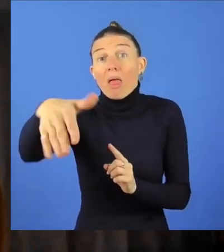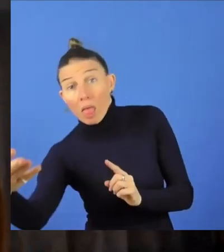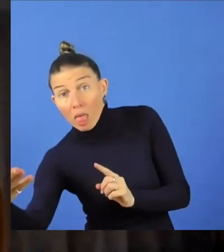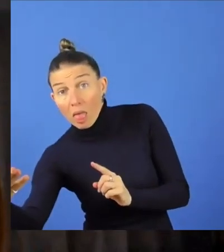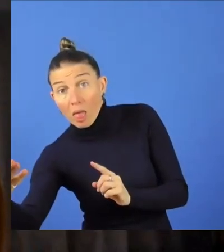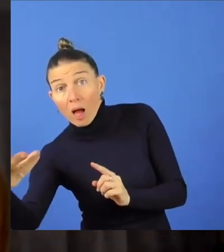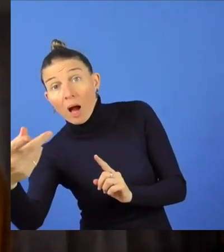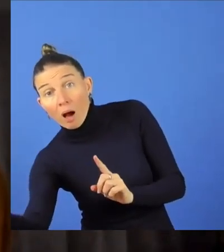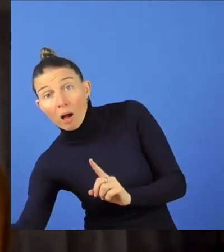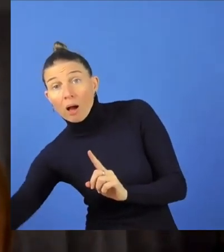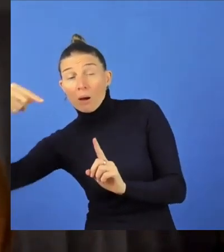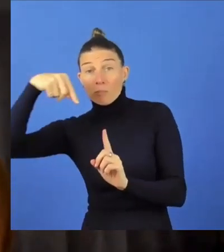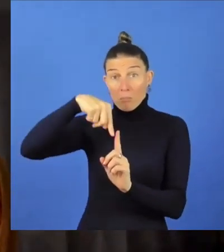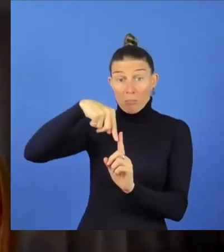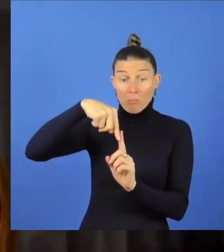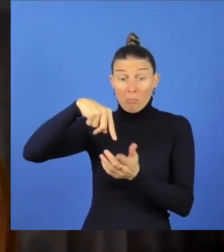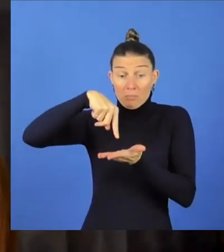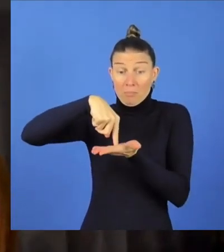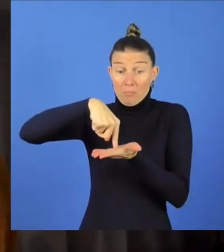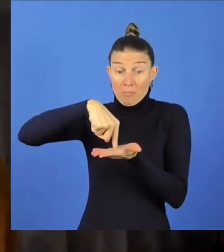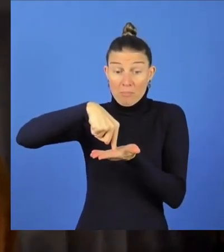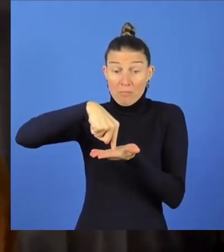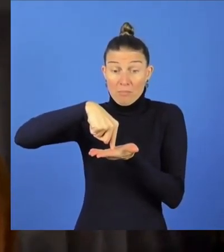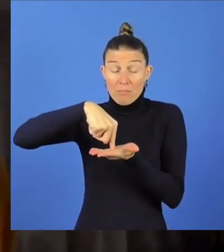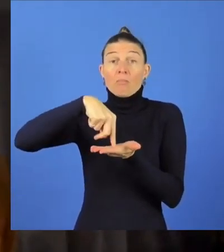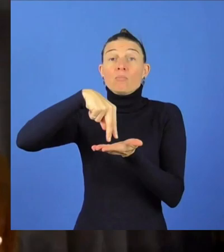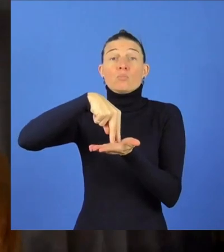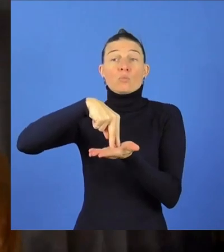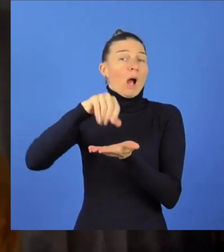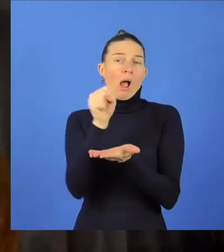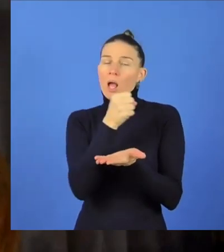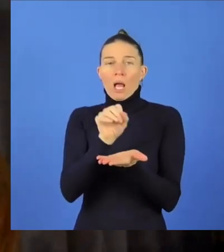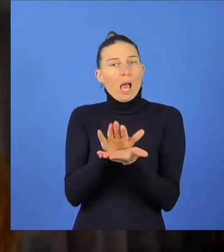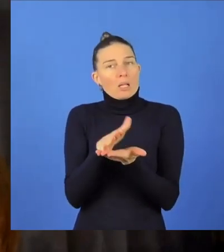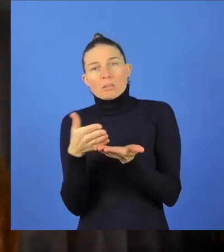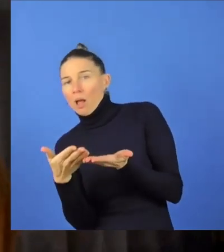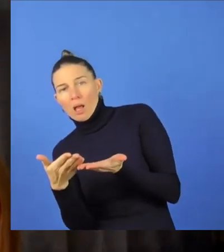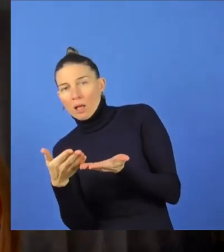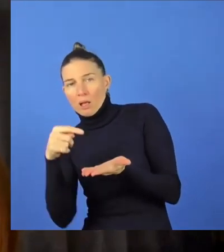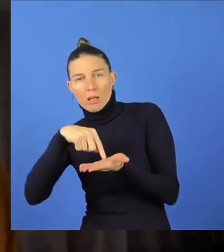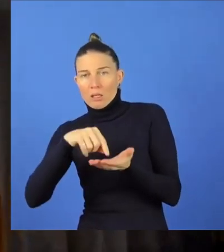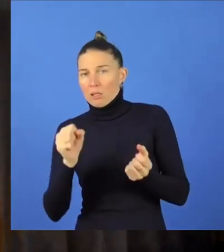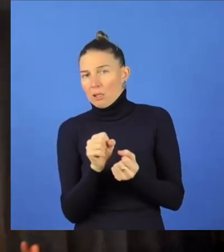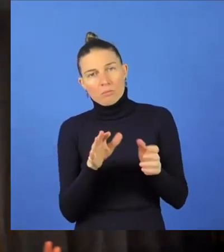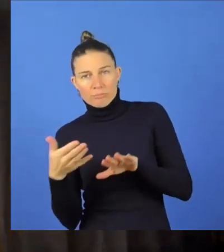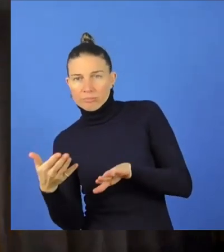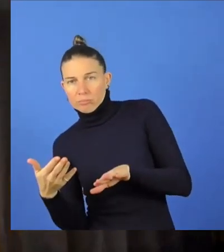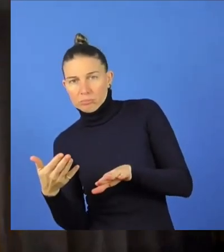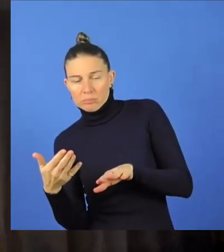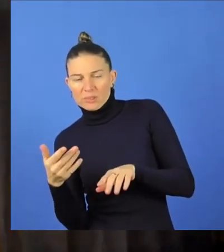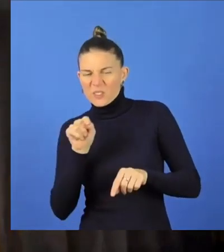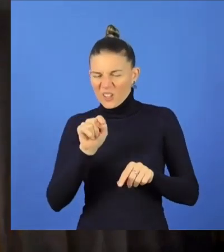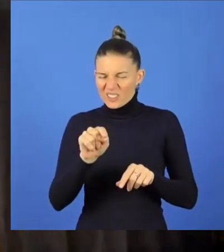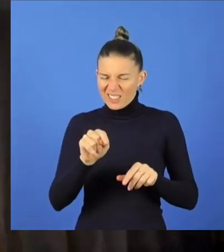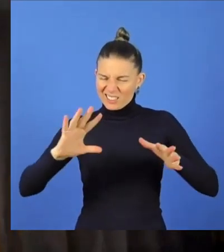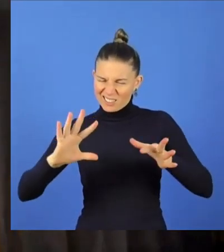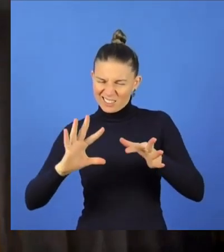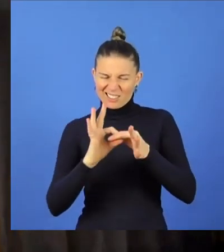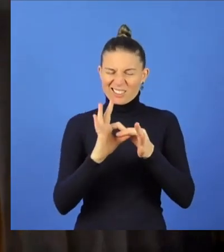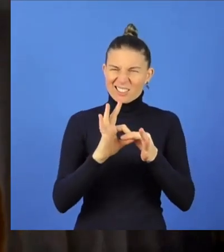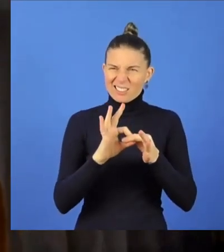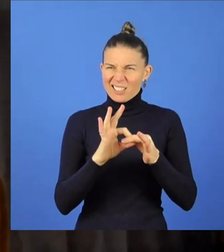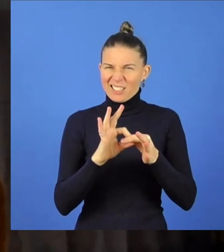die. You just start again, and that's just the connection between gaming and real life spawn point. It's